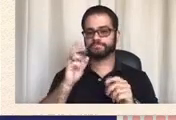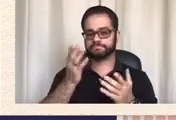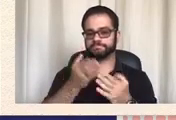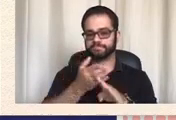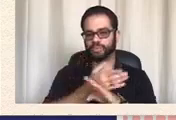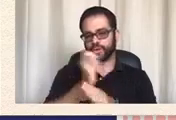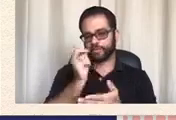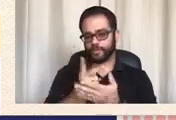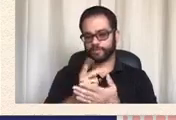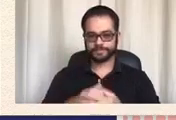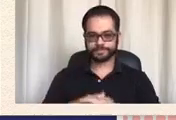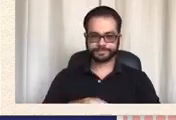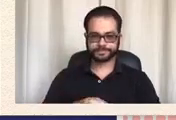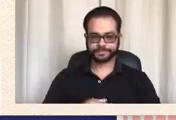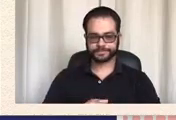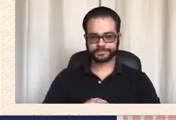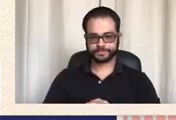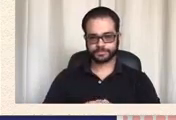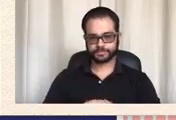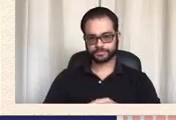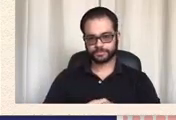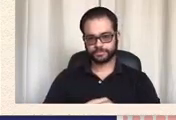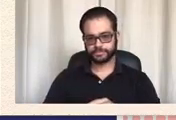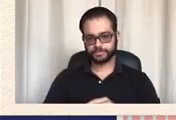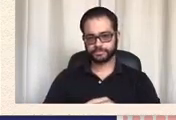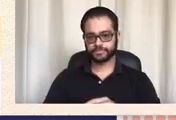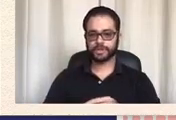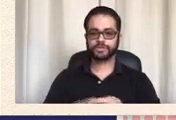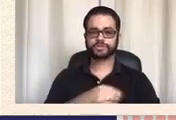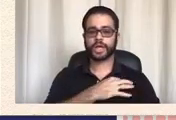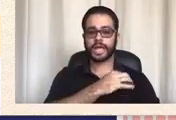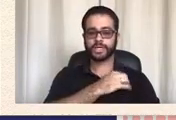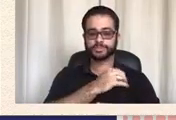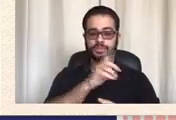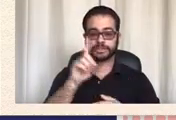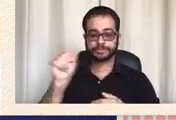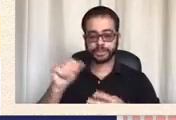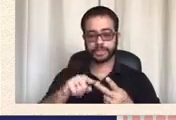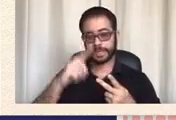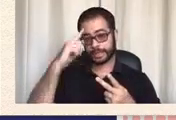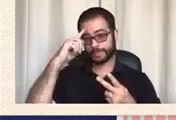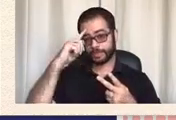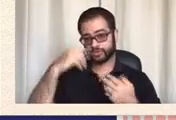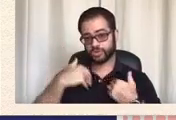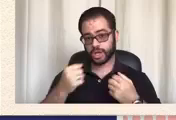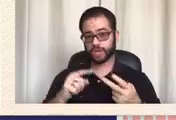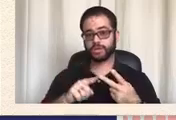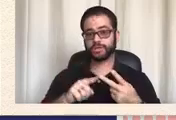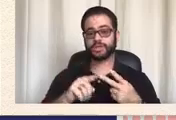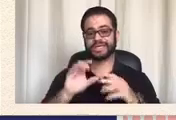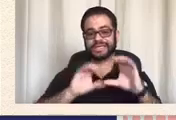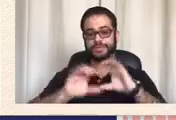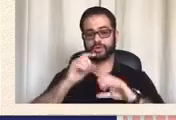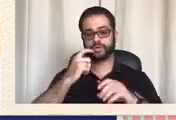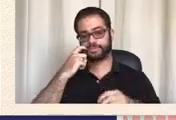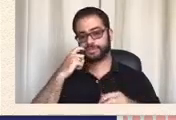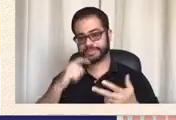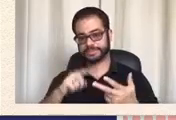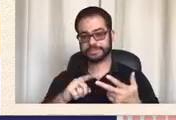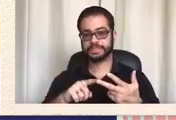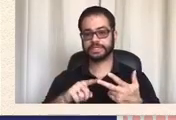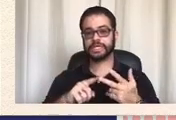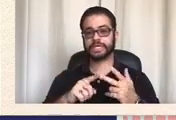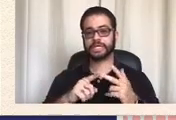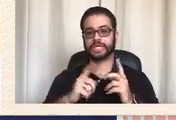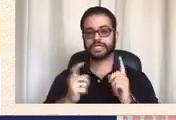So eligible disabilities: mental health disorders, chemical dependencies, adjustment disorders, meaning short-term mental health